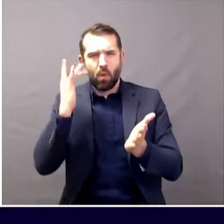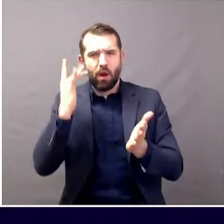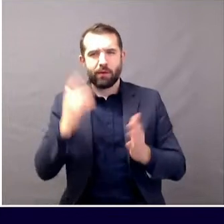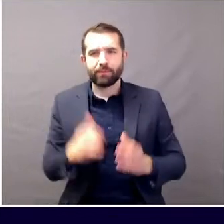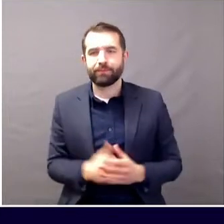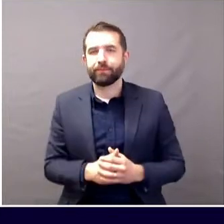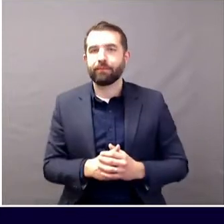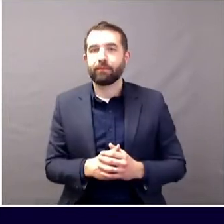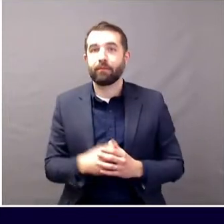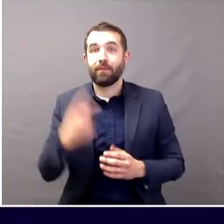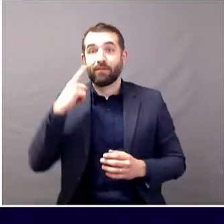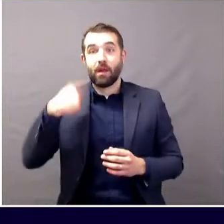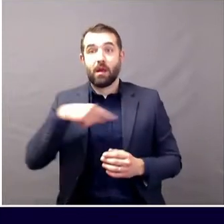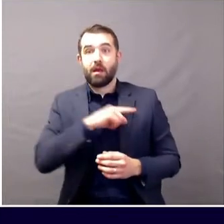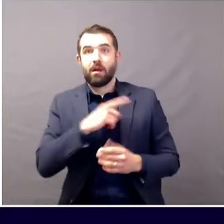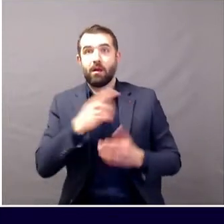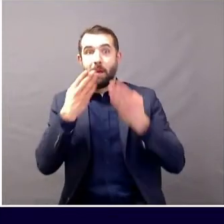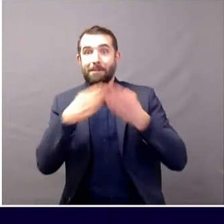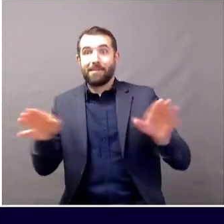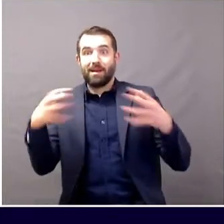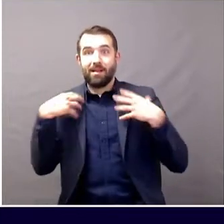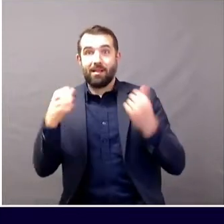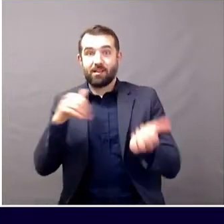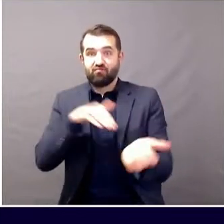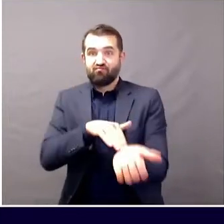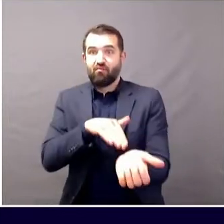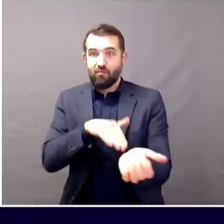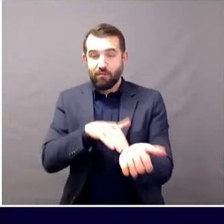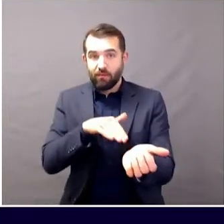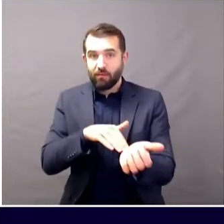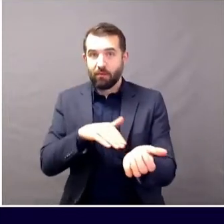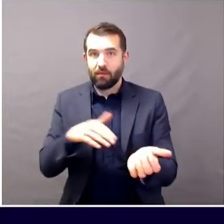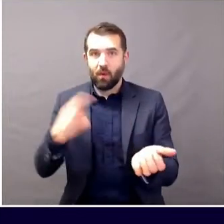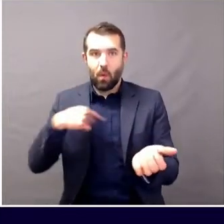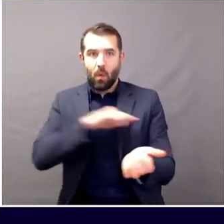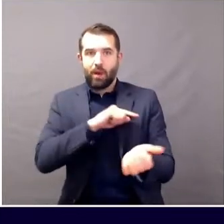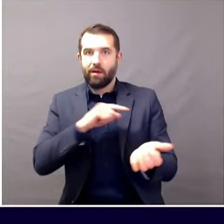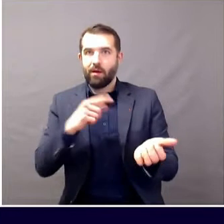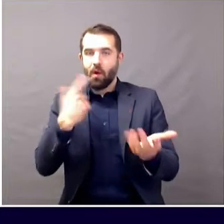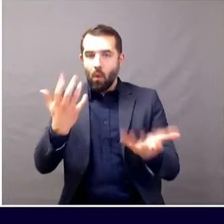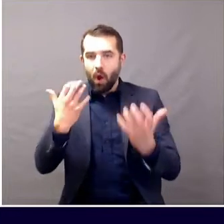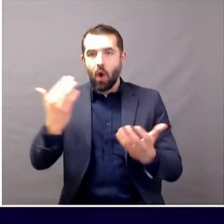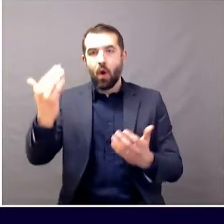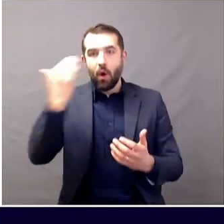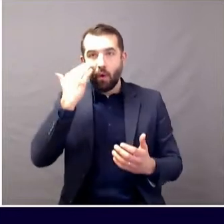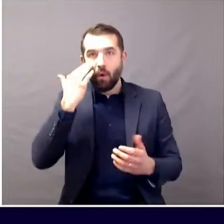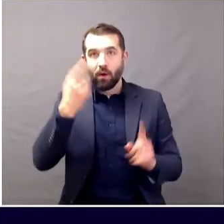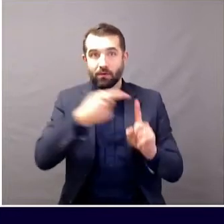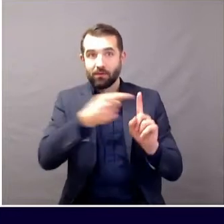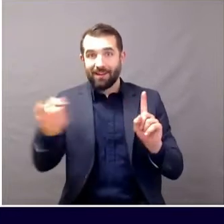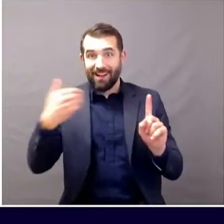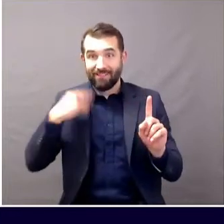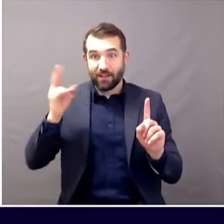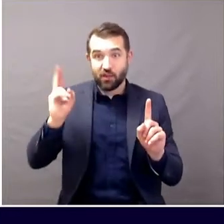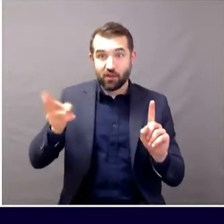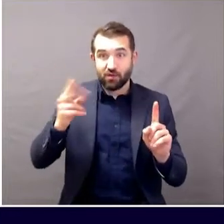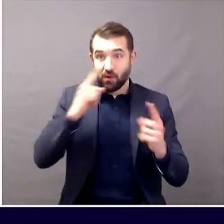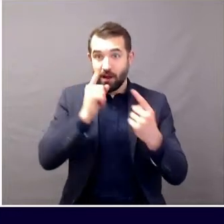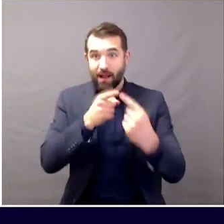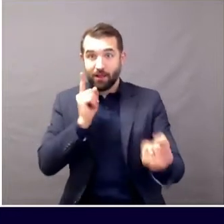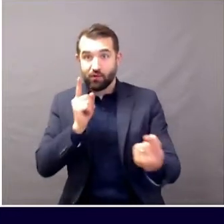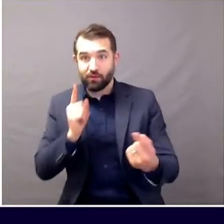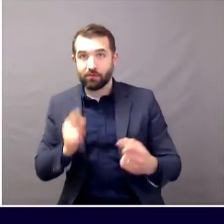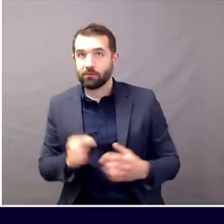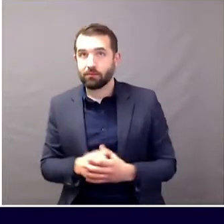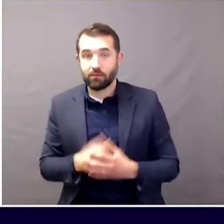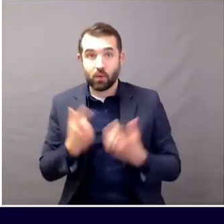however, is that for those folks who have a history of allergies, they must be observed for at least 30 minutes after they receive the